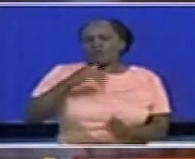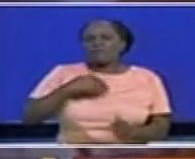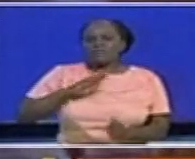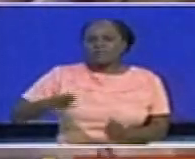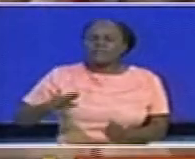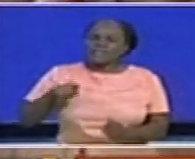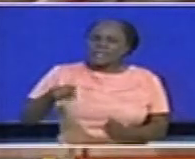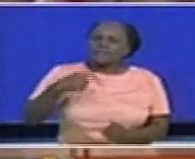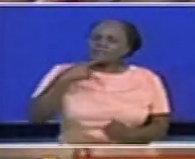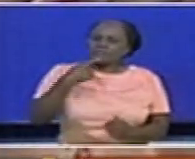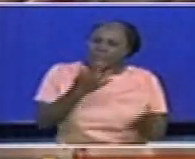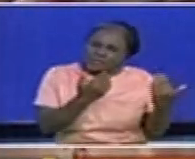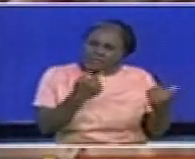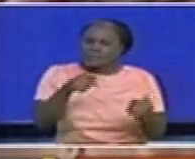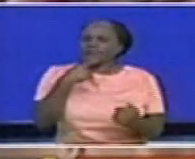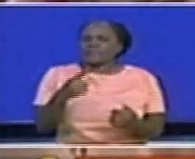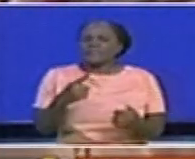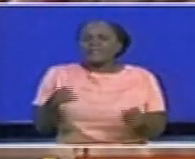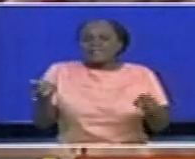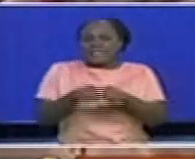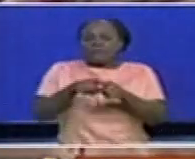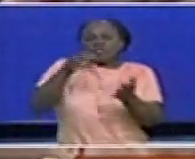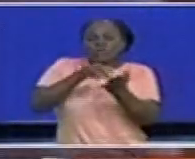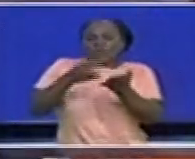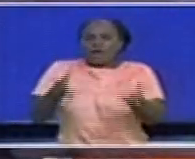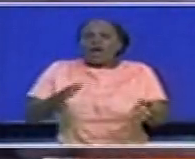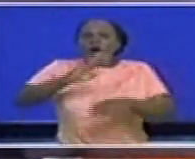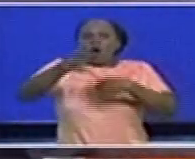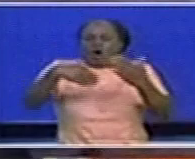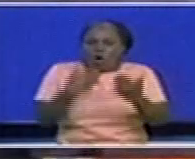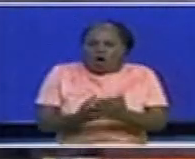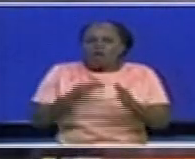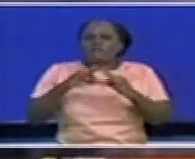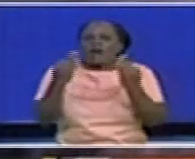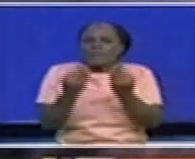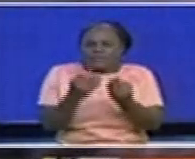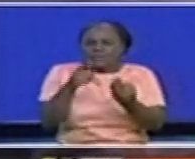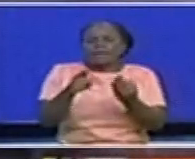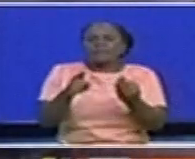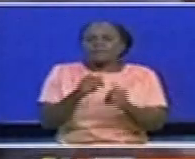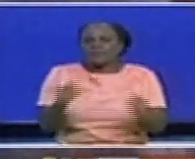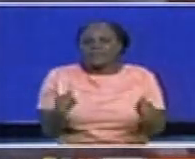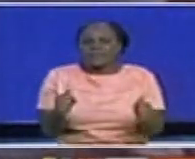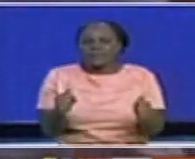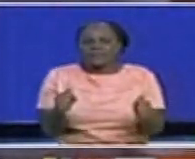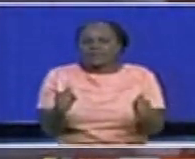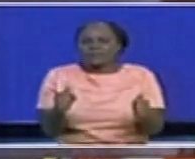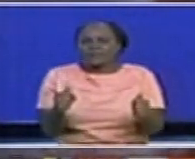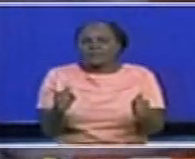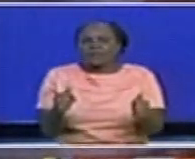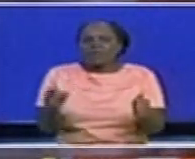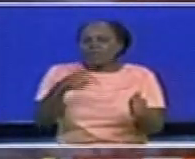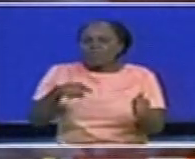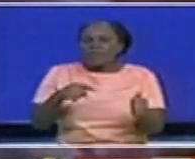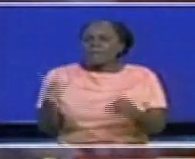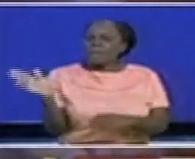That is what we expected to have been said. As it is now, all our assemblies will not resume back. As it is now, we are not